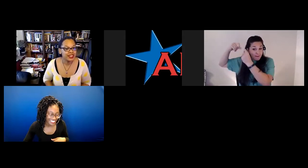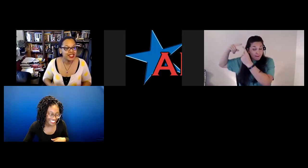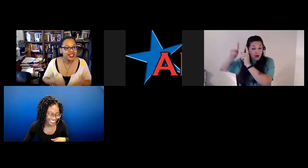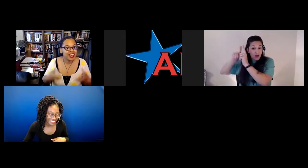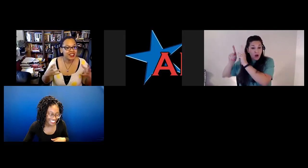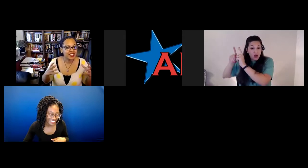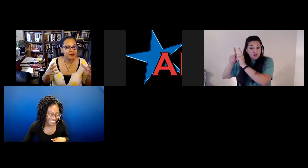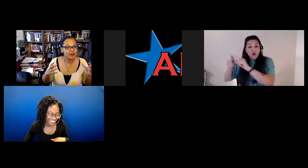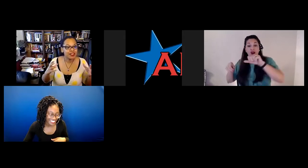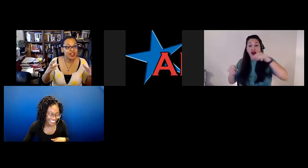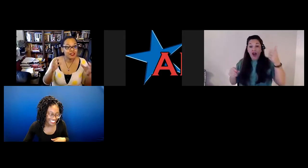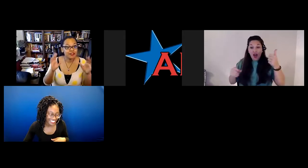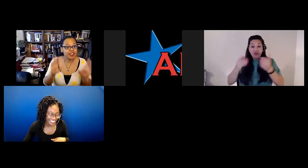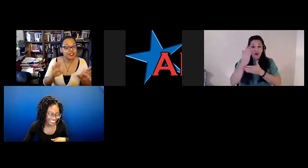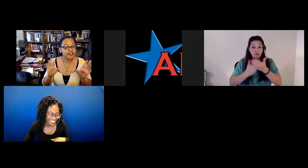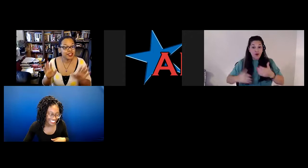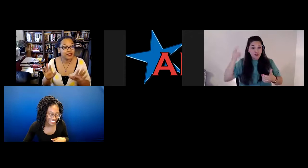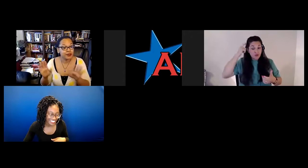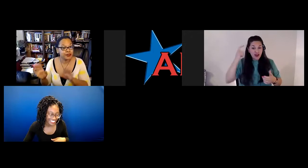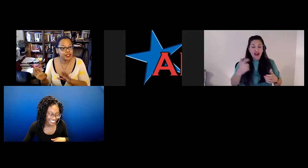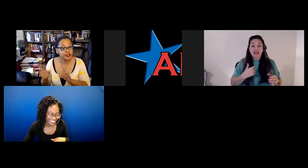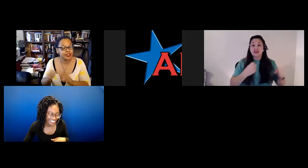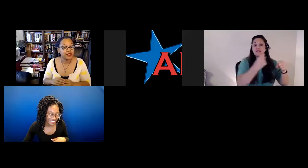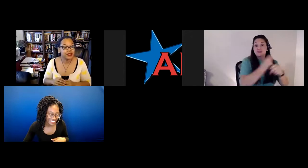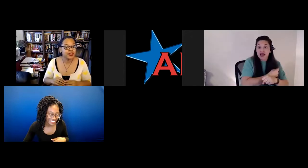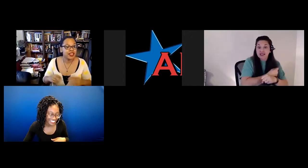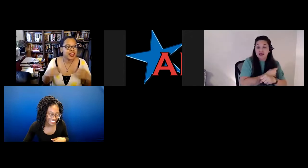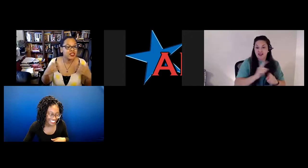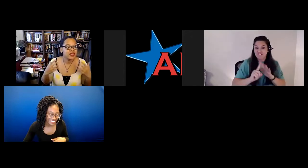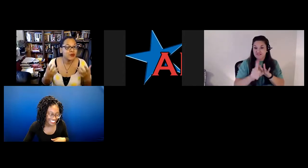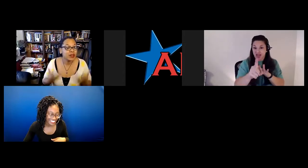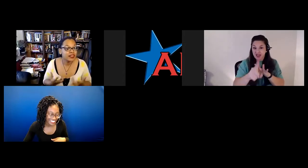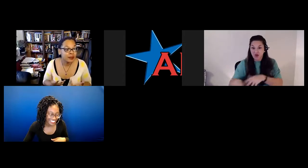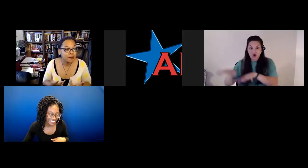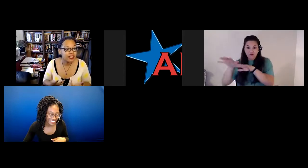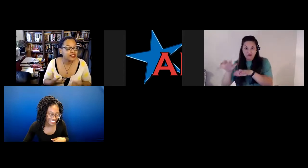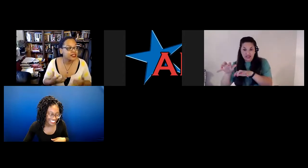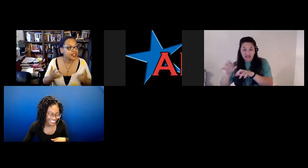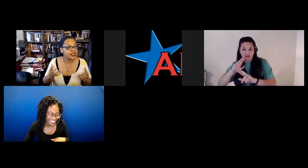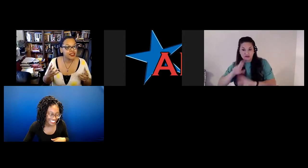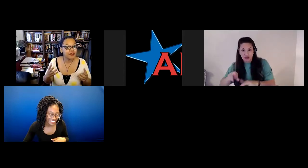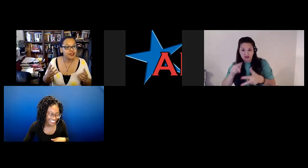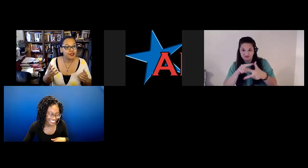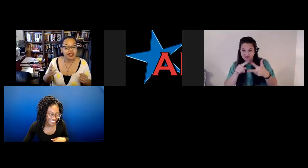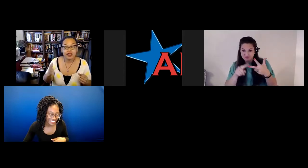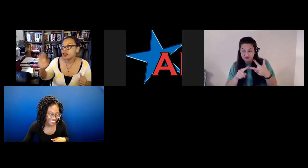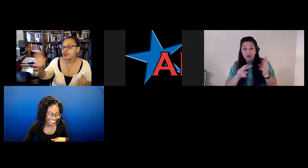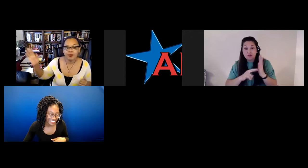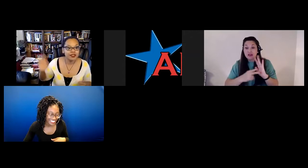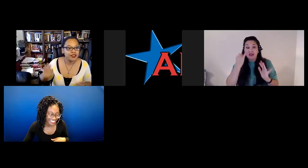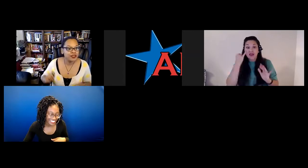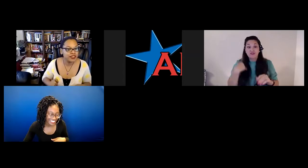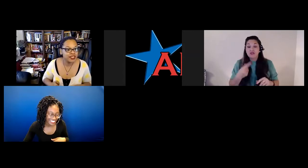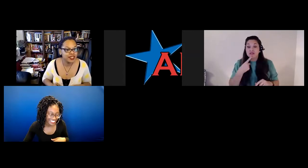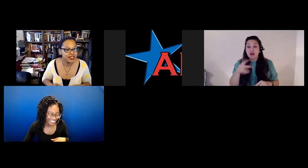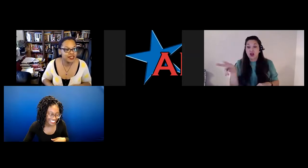brain that has your fight, flight, or freeze response. And what that means is that if you say, look out your window